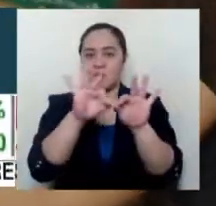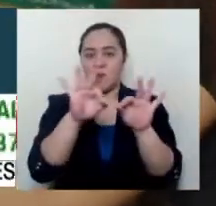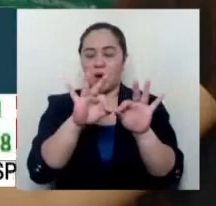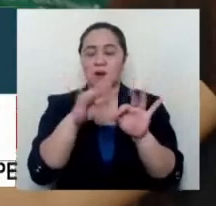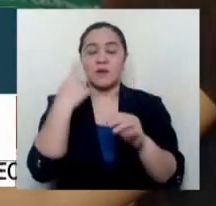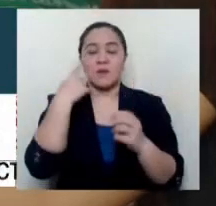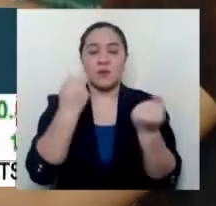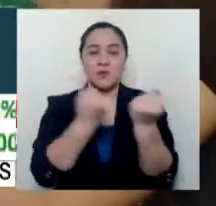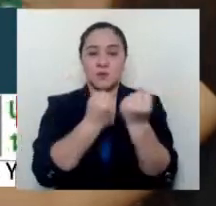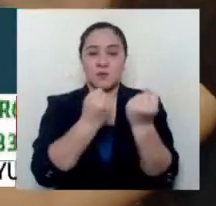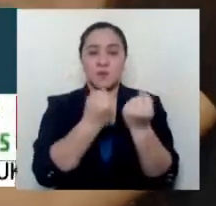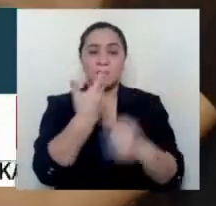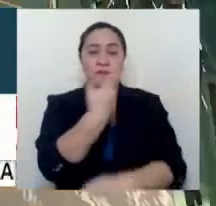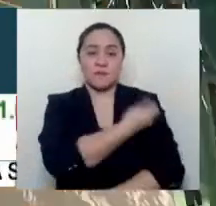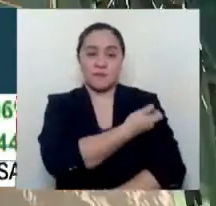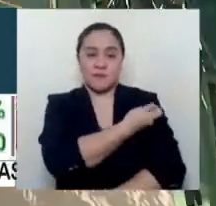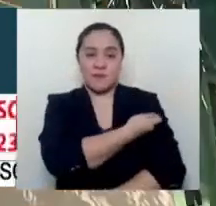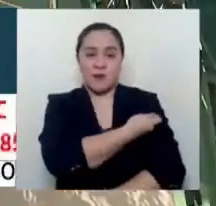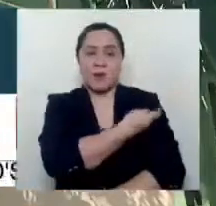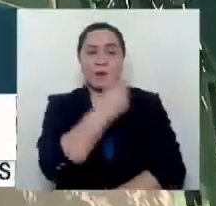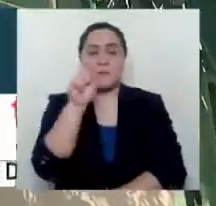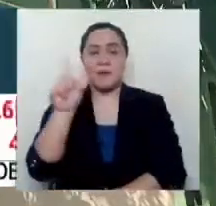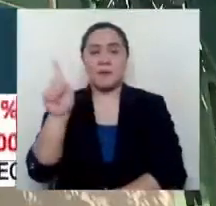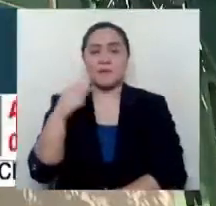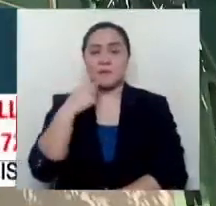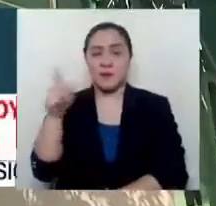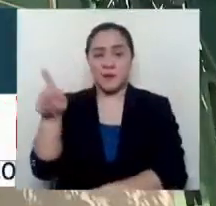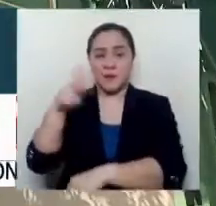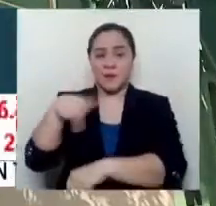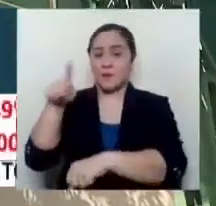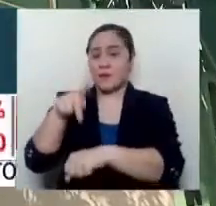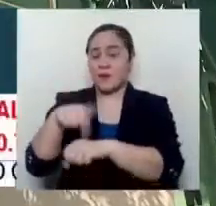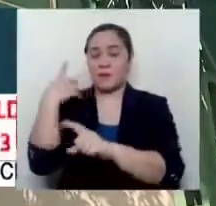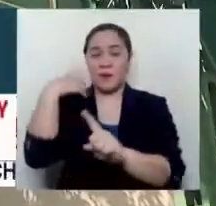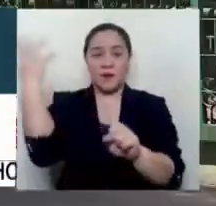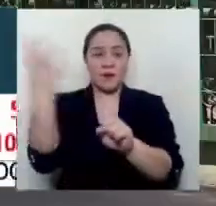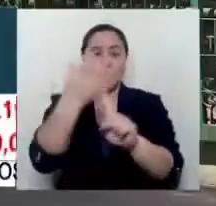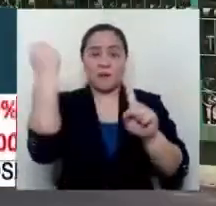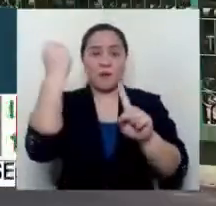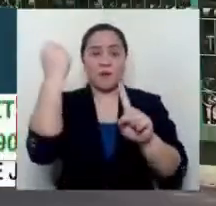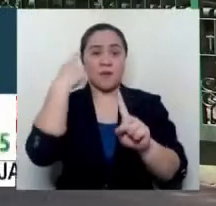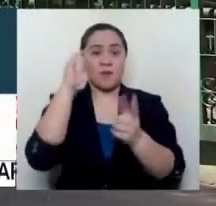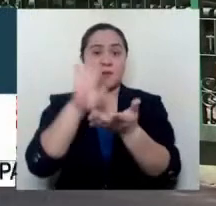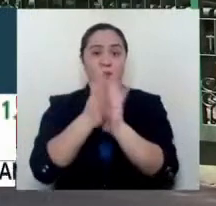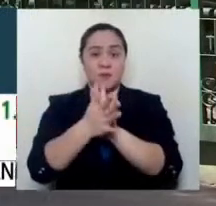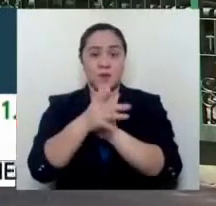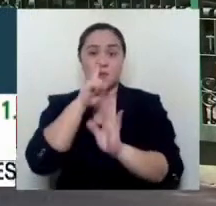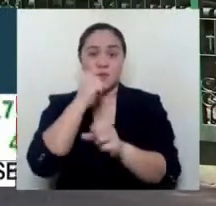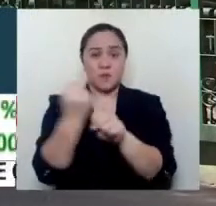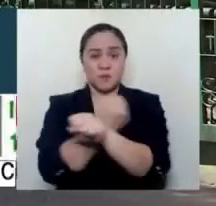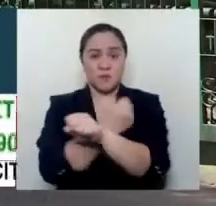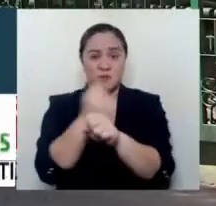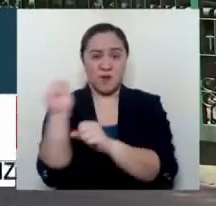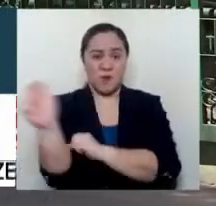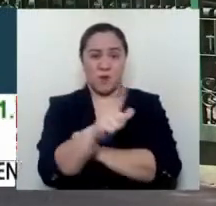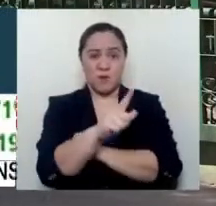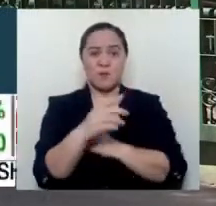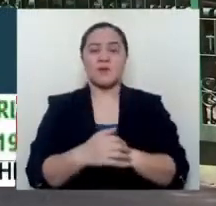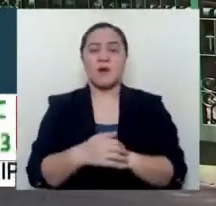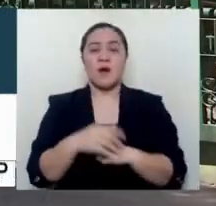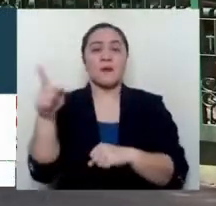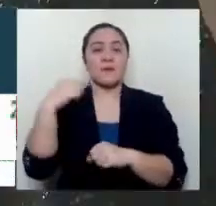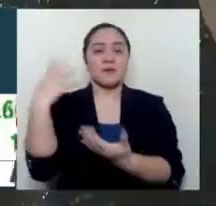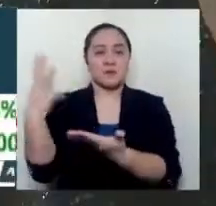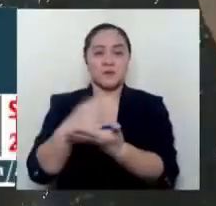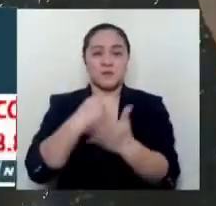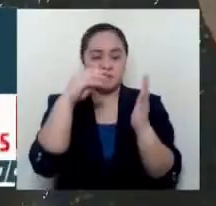Department also reportedly in support of such a move if the Philippines is to achieve herd immunity. And based on the latest data from the National